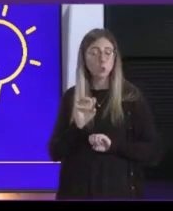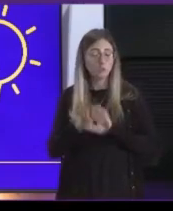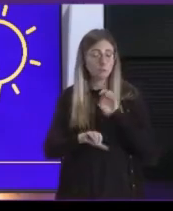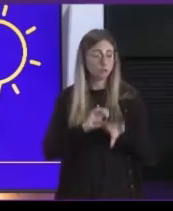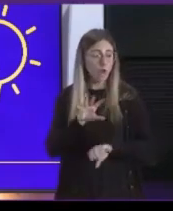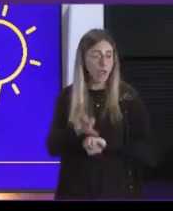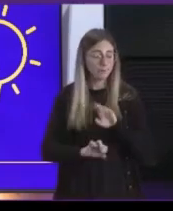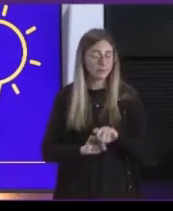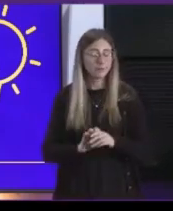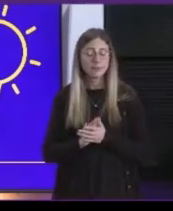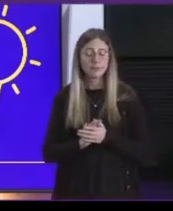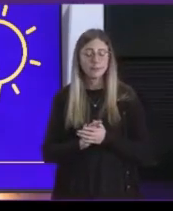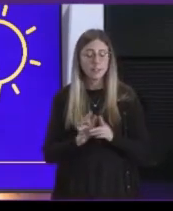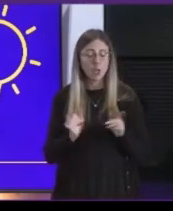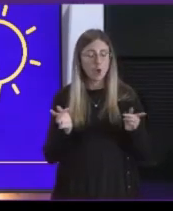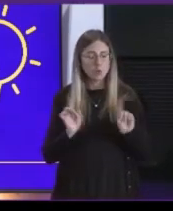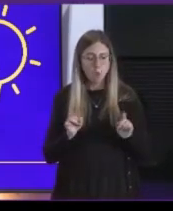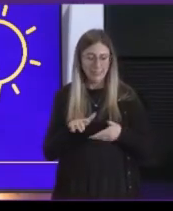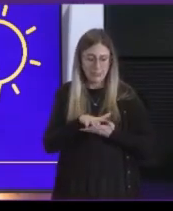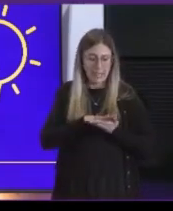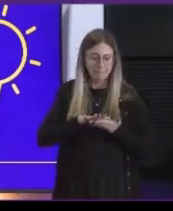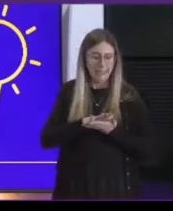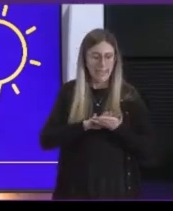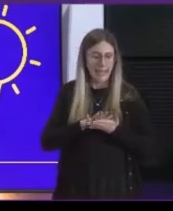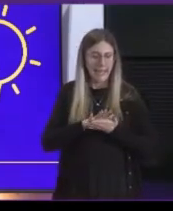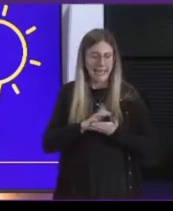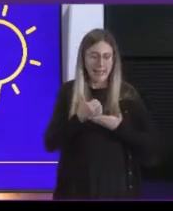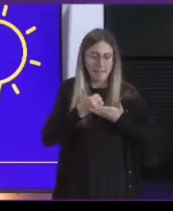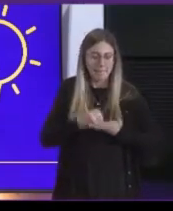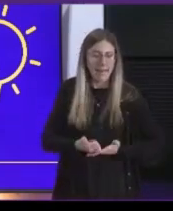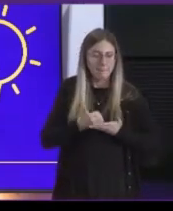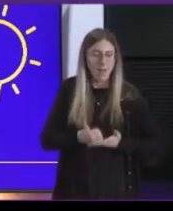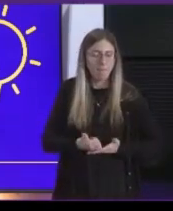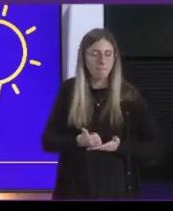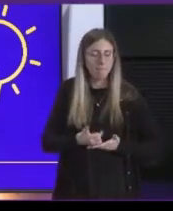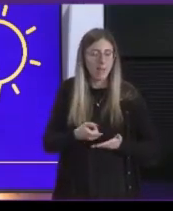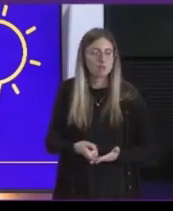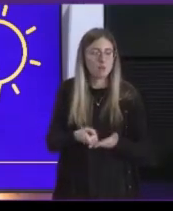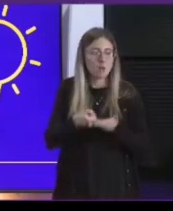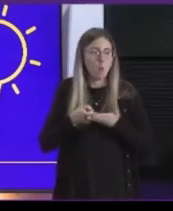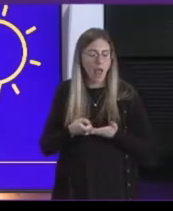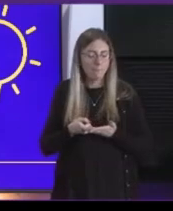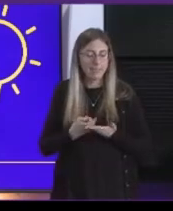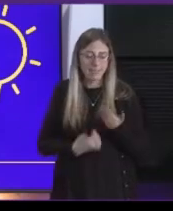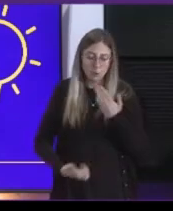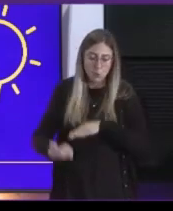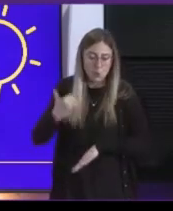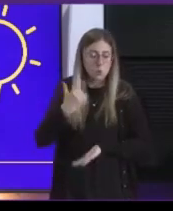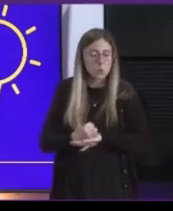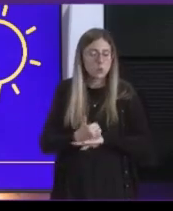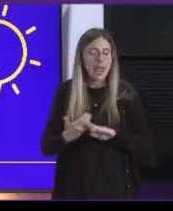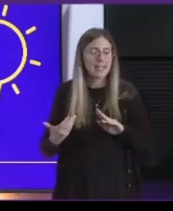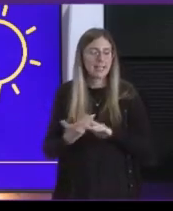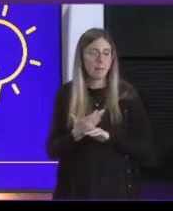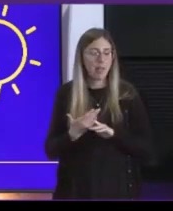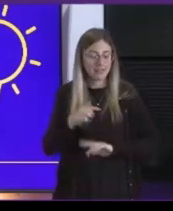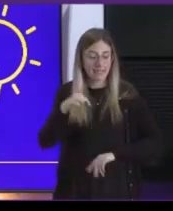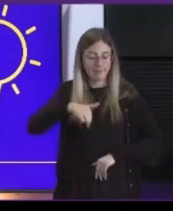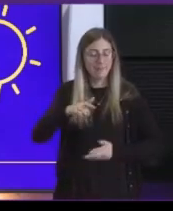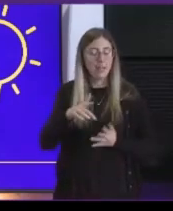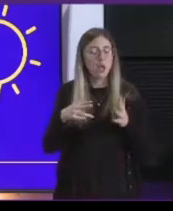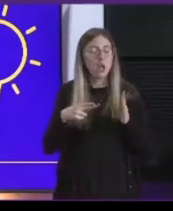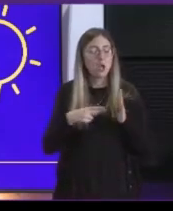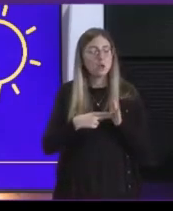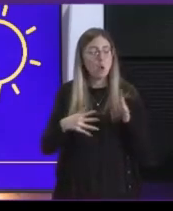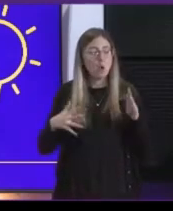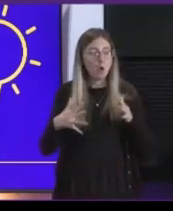is actually to interpret what is the minimum requirements and to enforce that. In Norway, the regulation